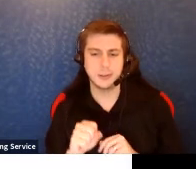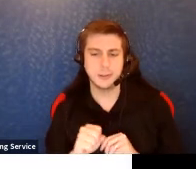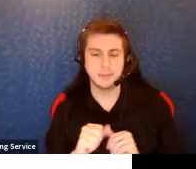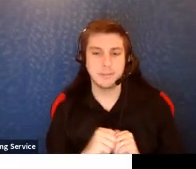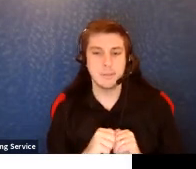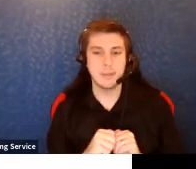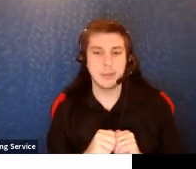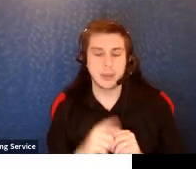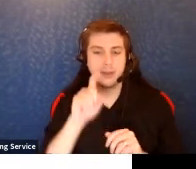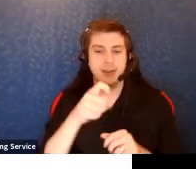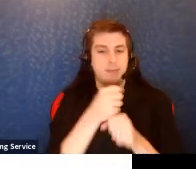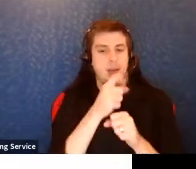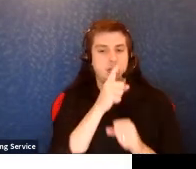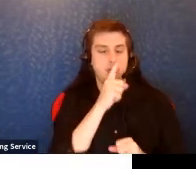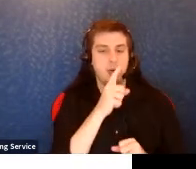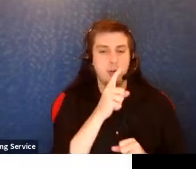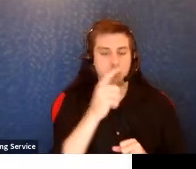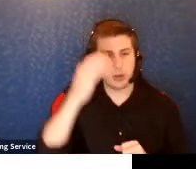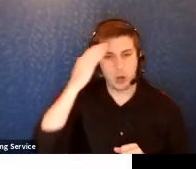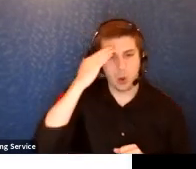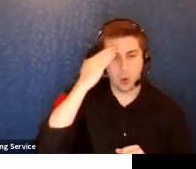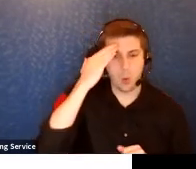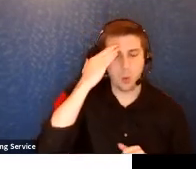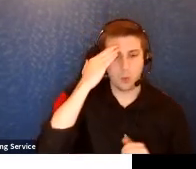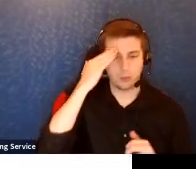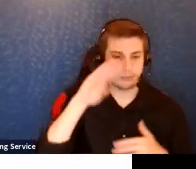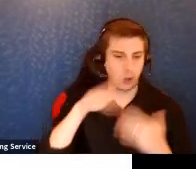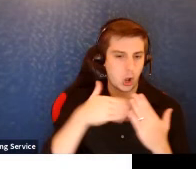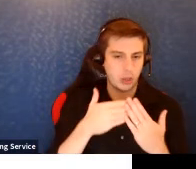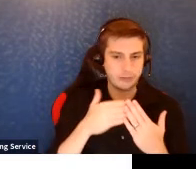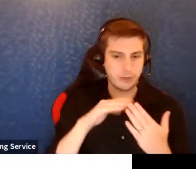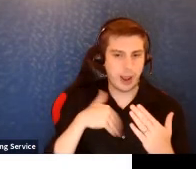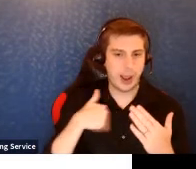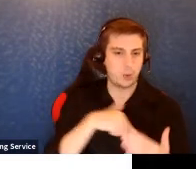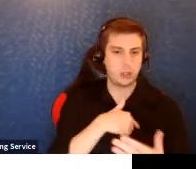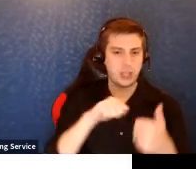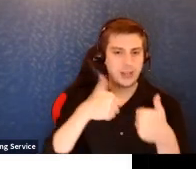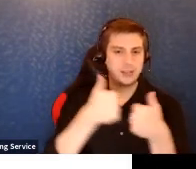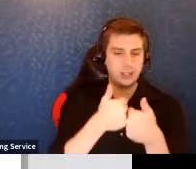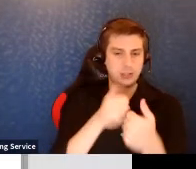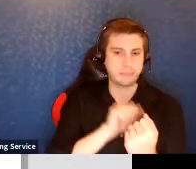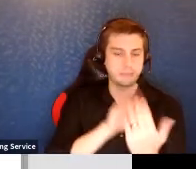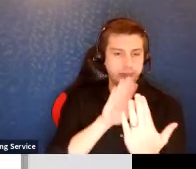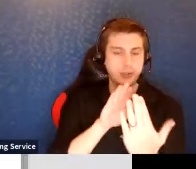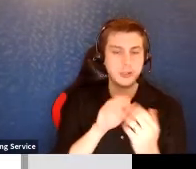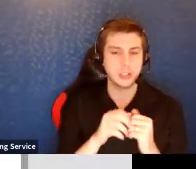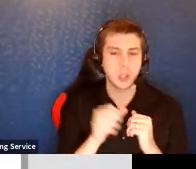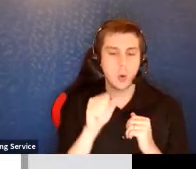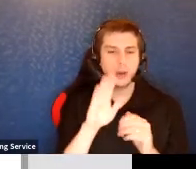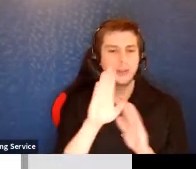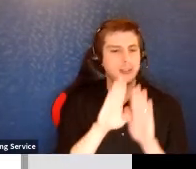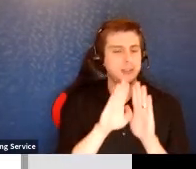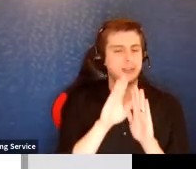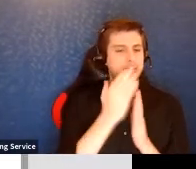And we need to make sure that we are cognizant of all of these particular challenges. So just some background on